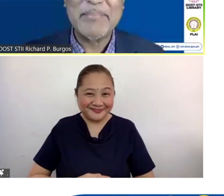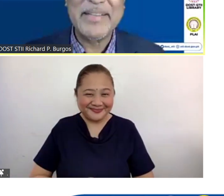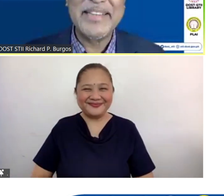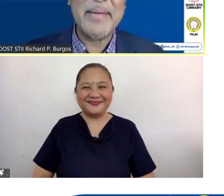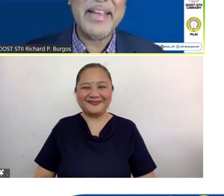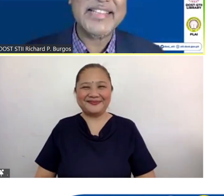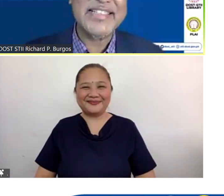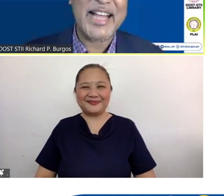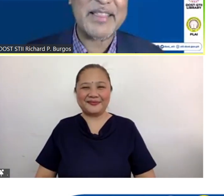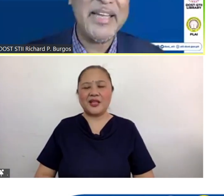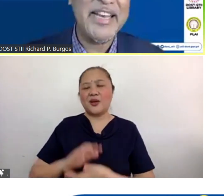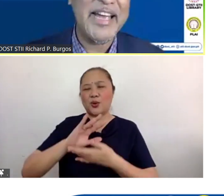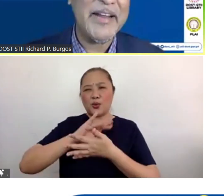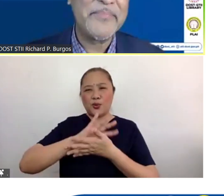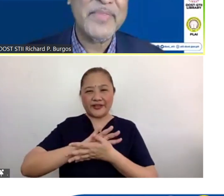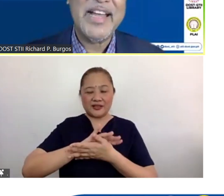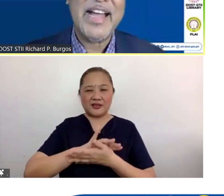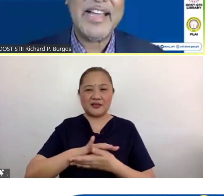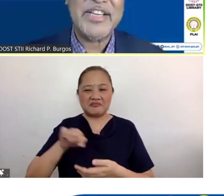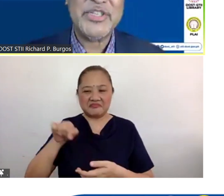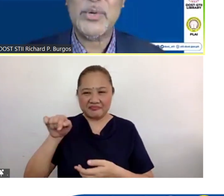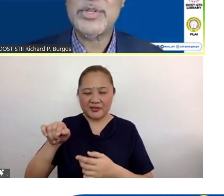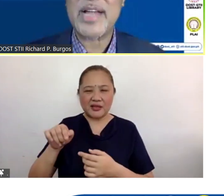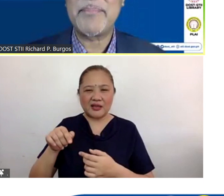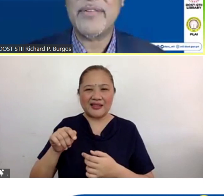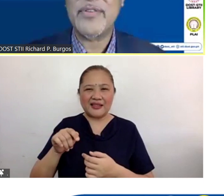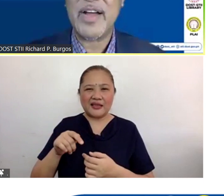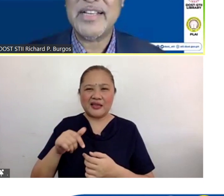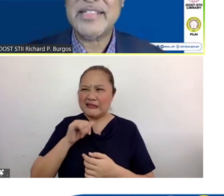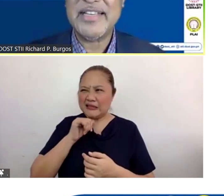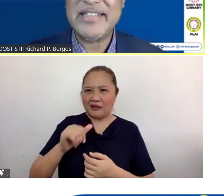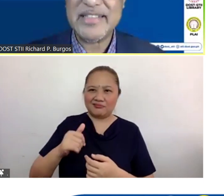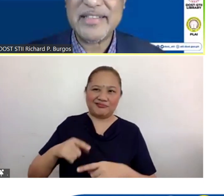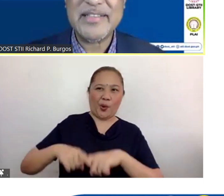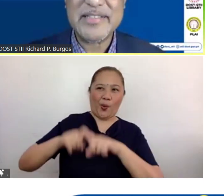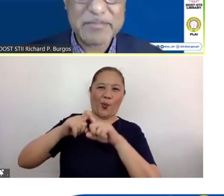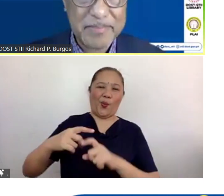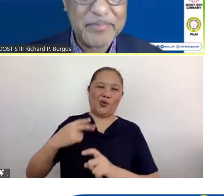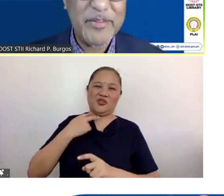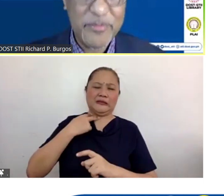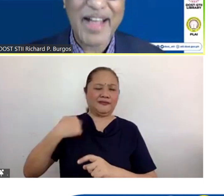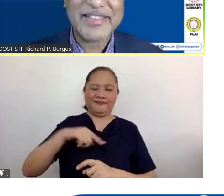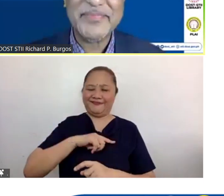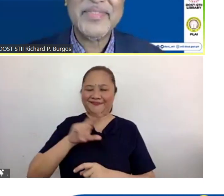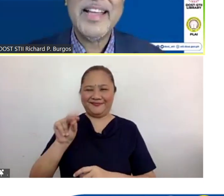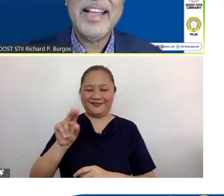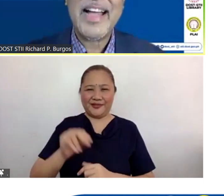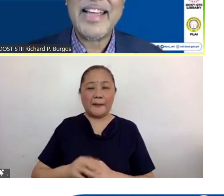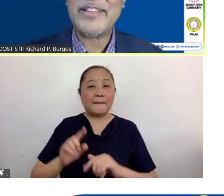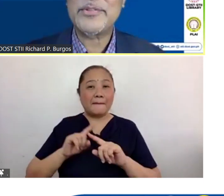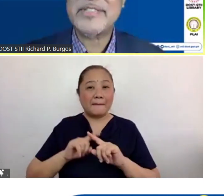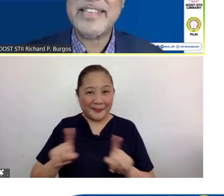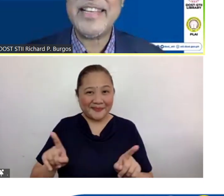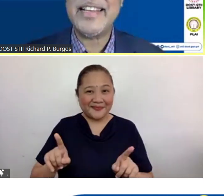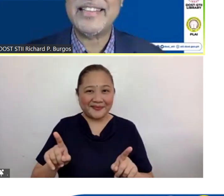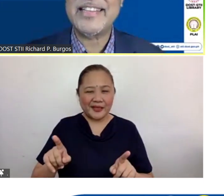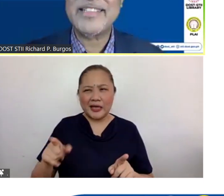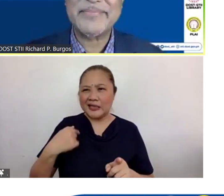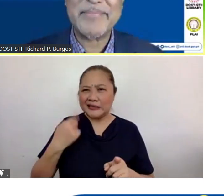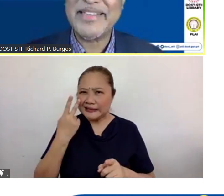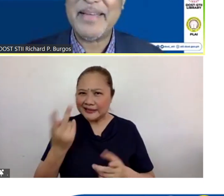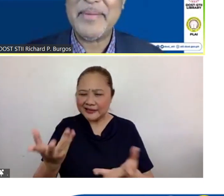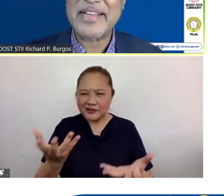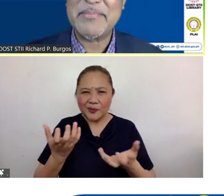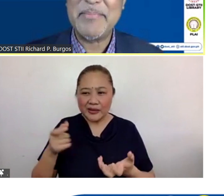The pandemic has not been a showstopper for us. In fact, I'd like to see that